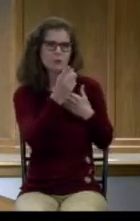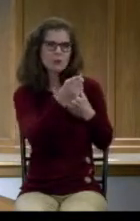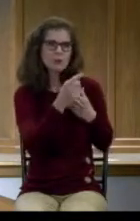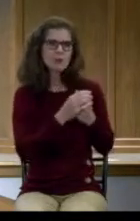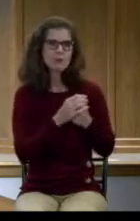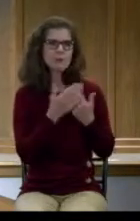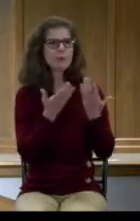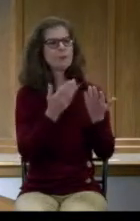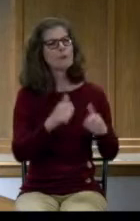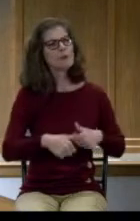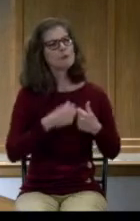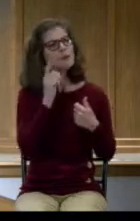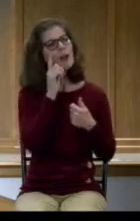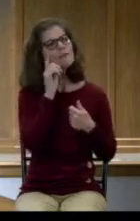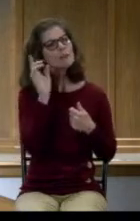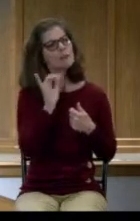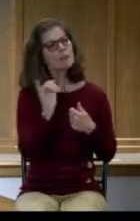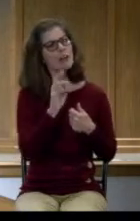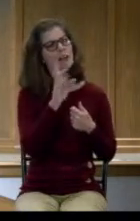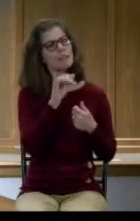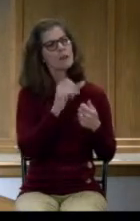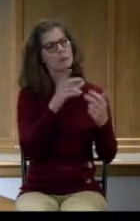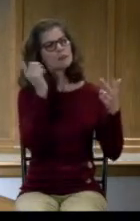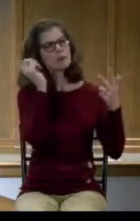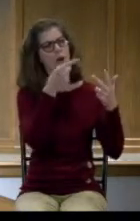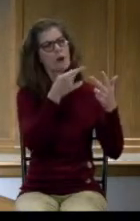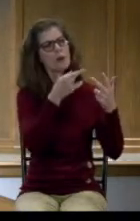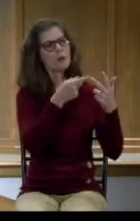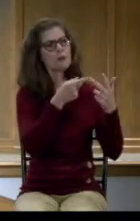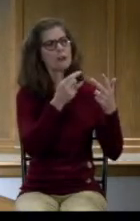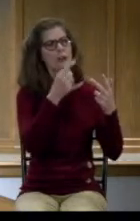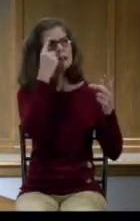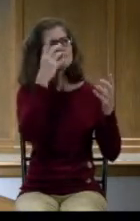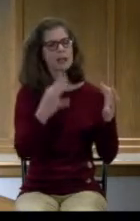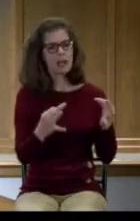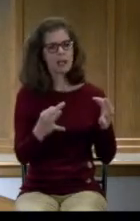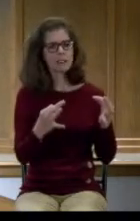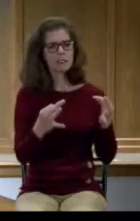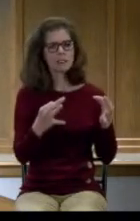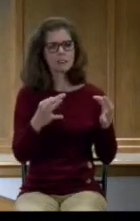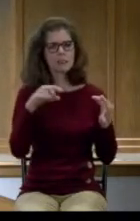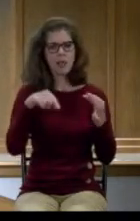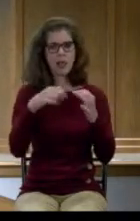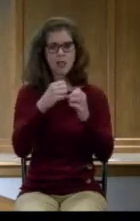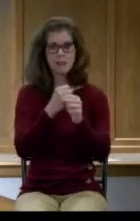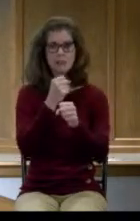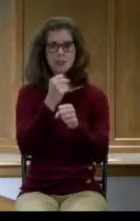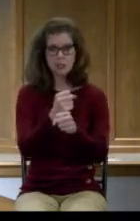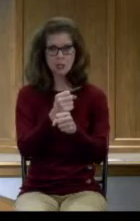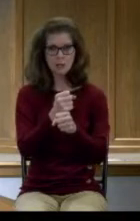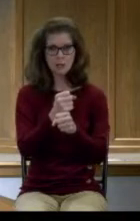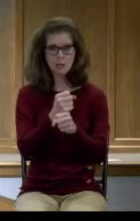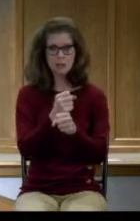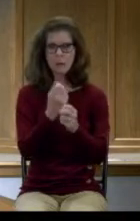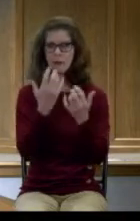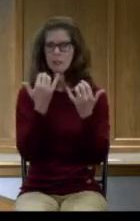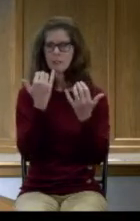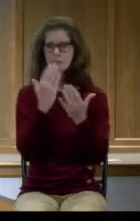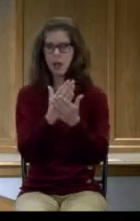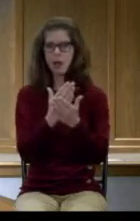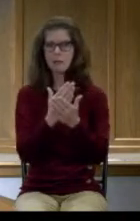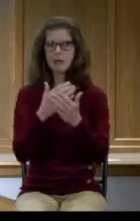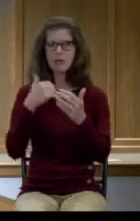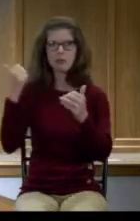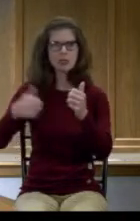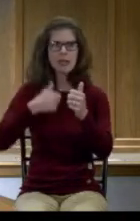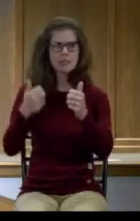if you actually made this your goal? Like if you just decided that this year you're going to stop chasing and you're going to start planting. Like